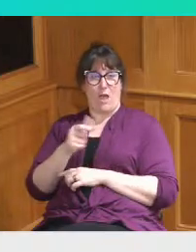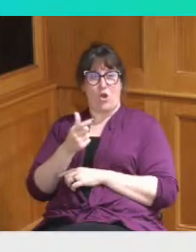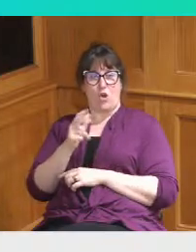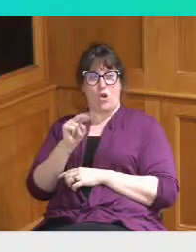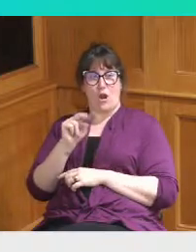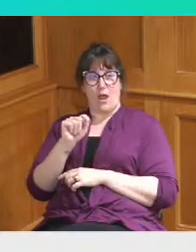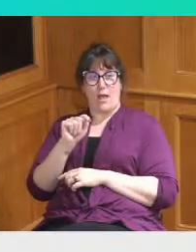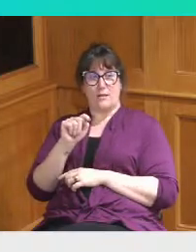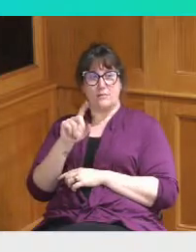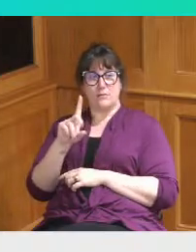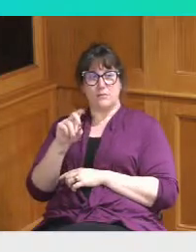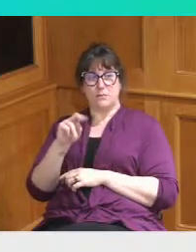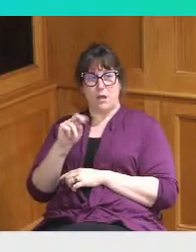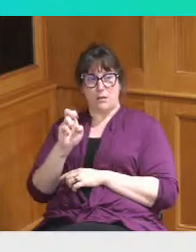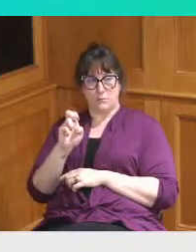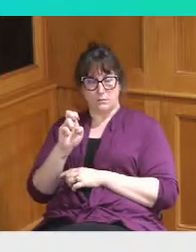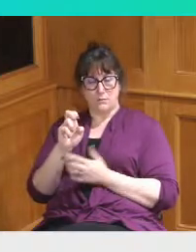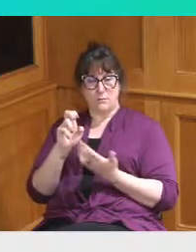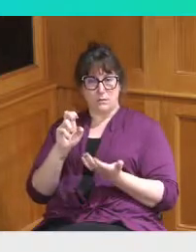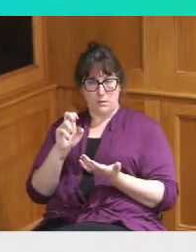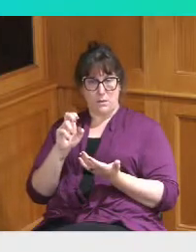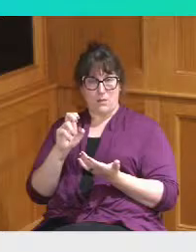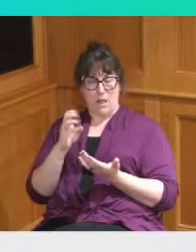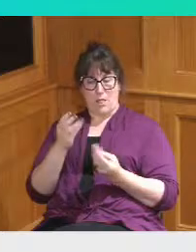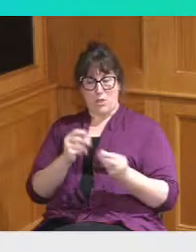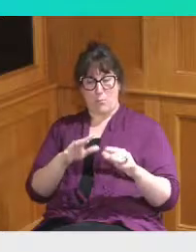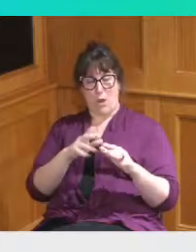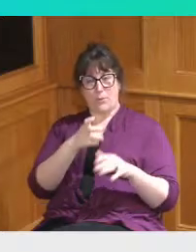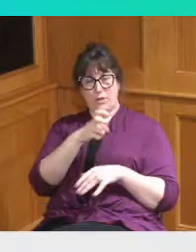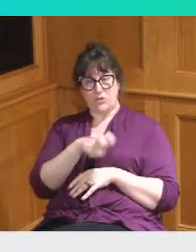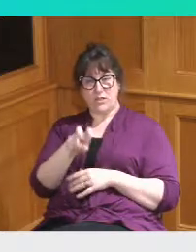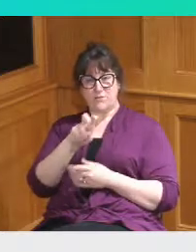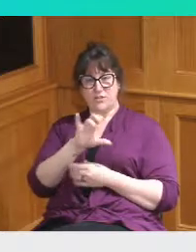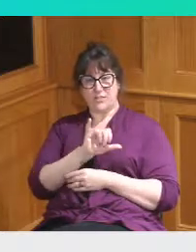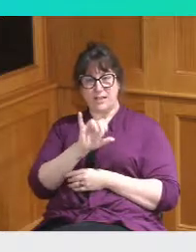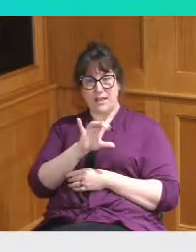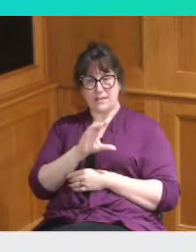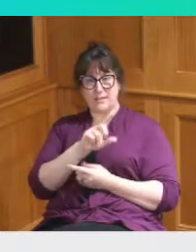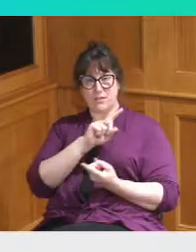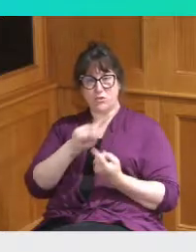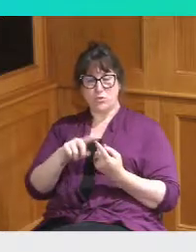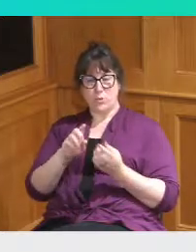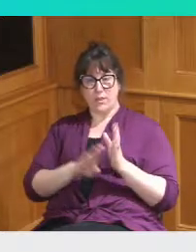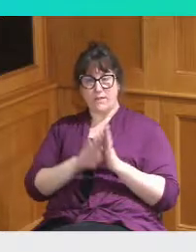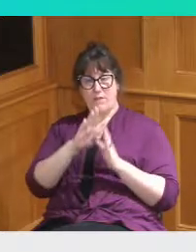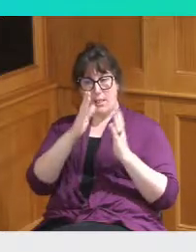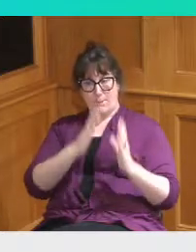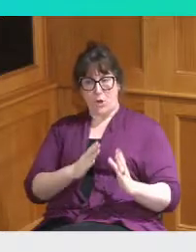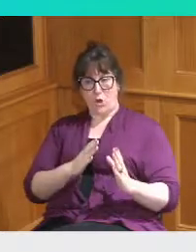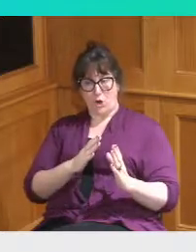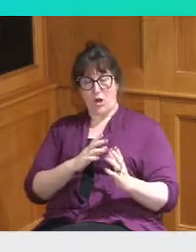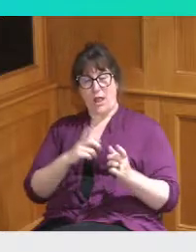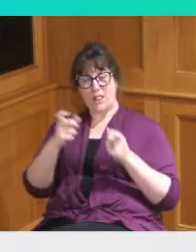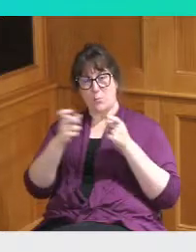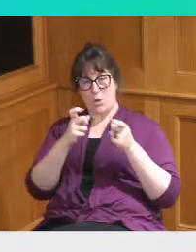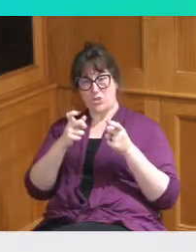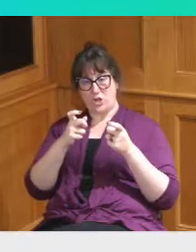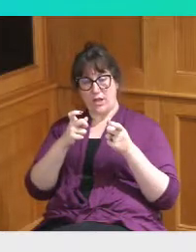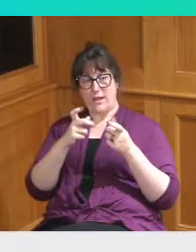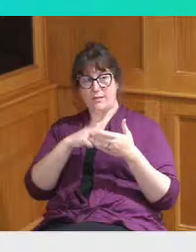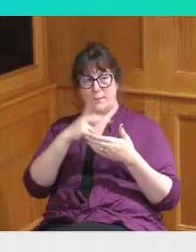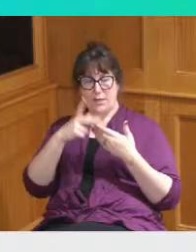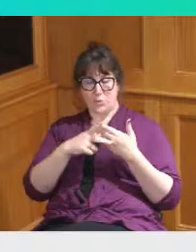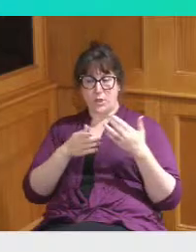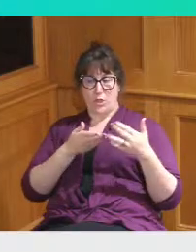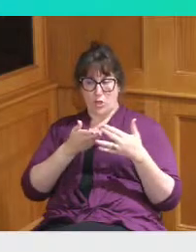and then shepherd the property transfer through the CIC to the developer, and then continue providing project management and technical assistance